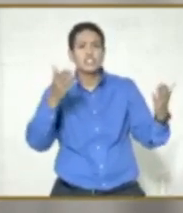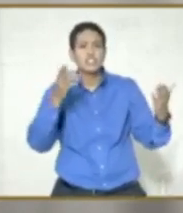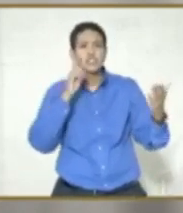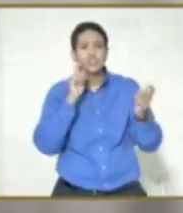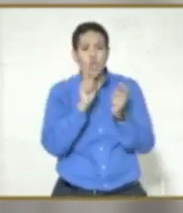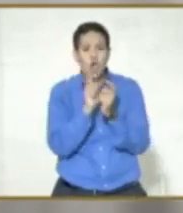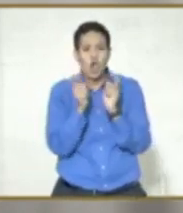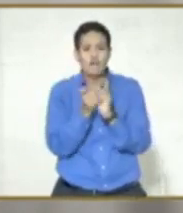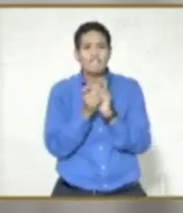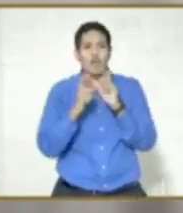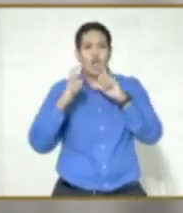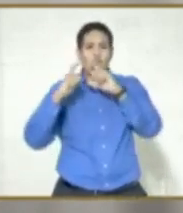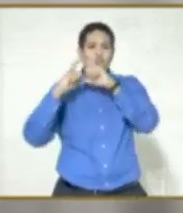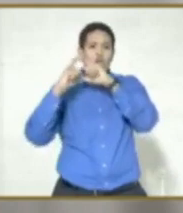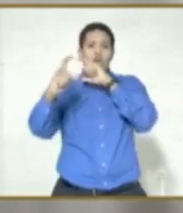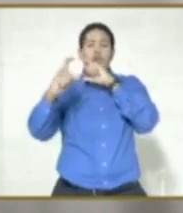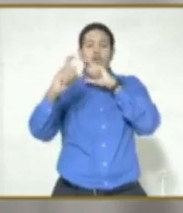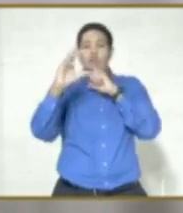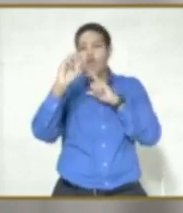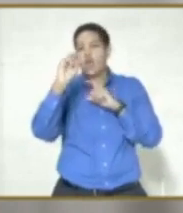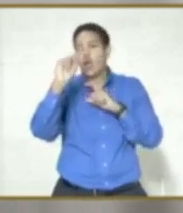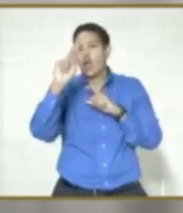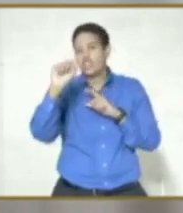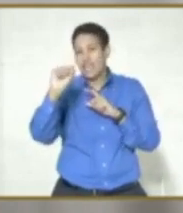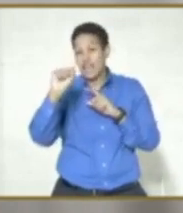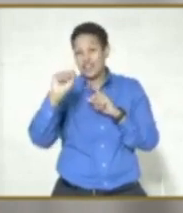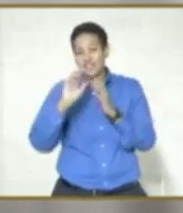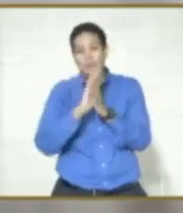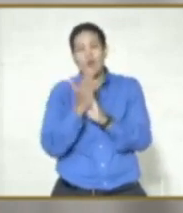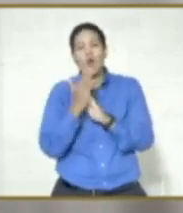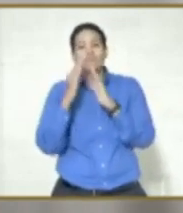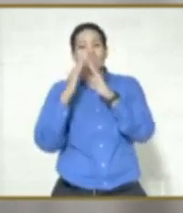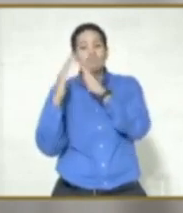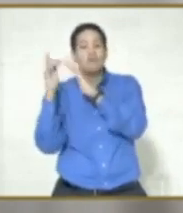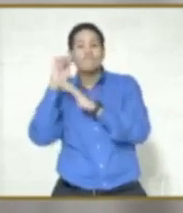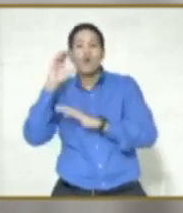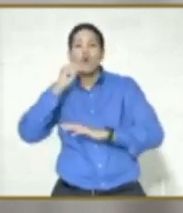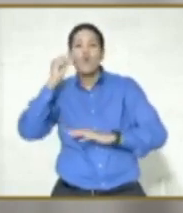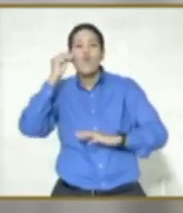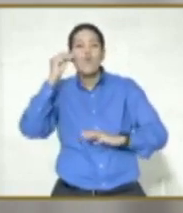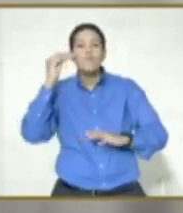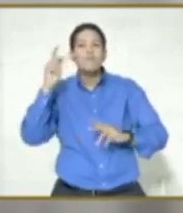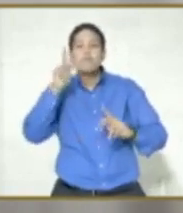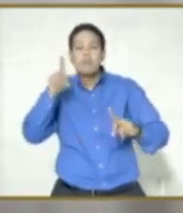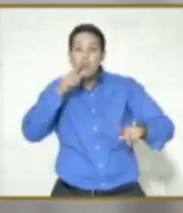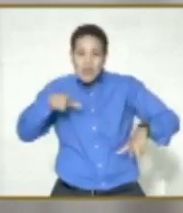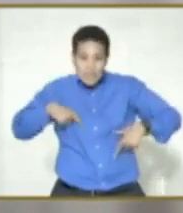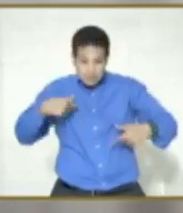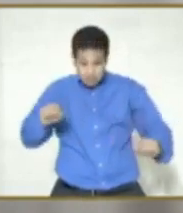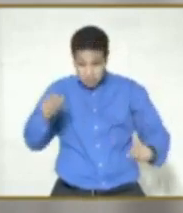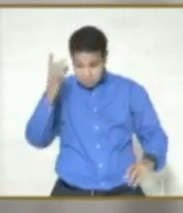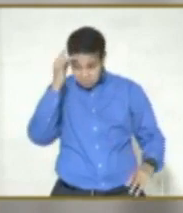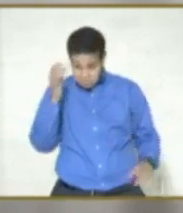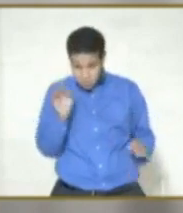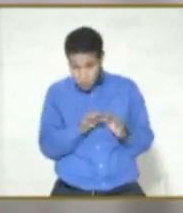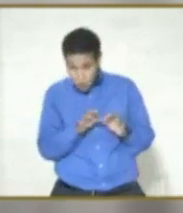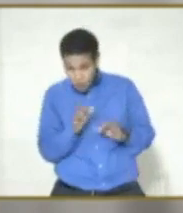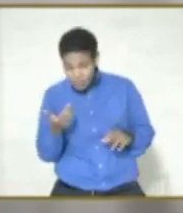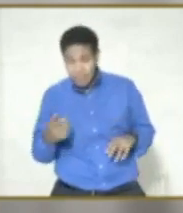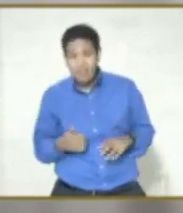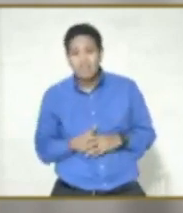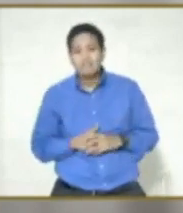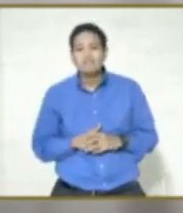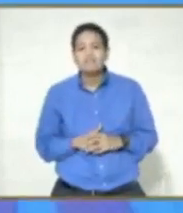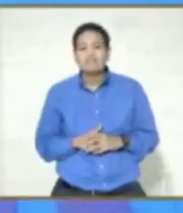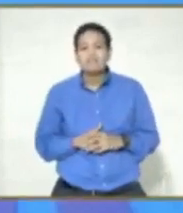into shelters for the homeless. Would you consider such a move, Honorable Minister? Well, as far as we are concerned, anything